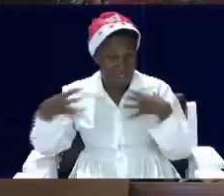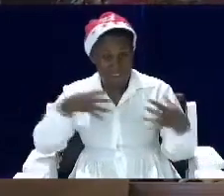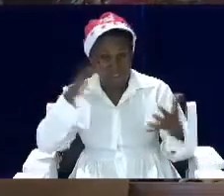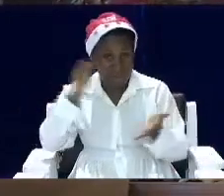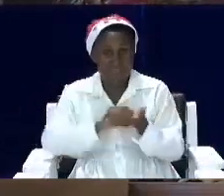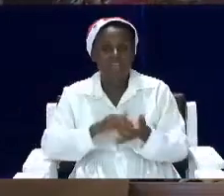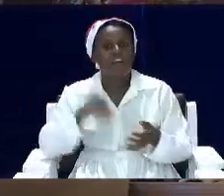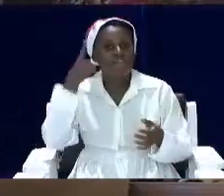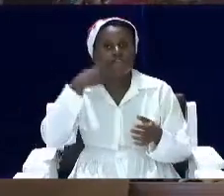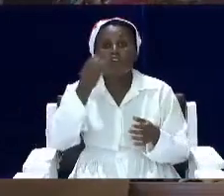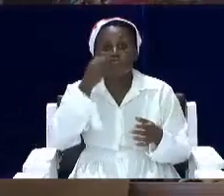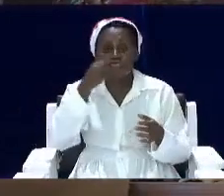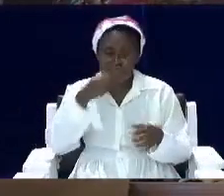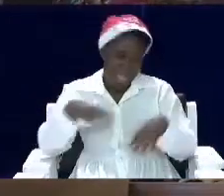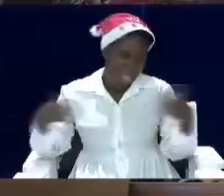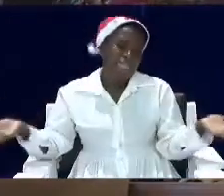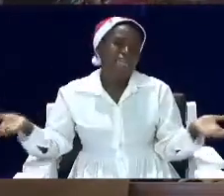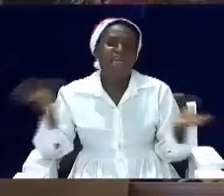for food.